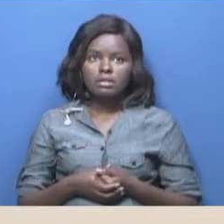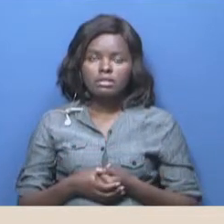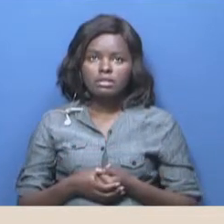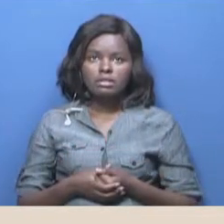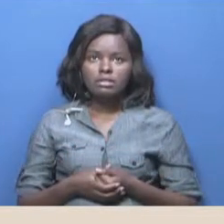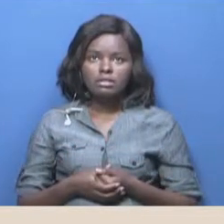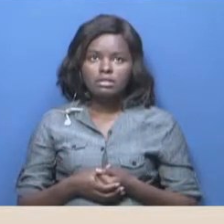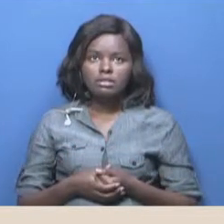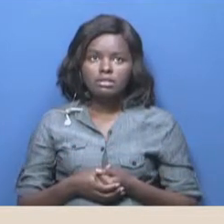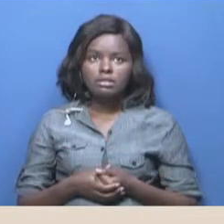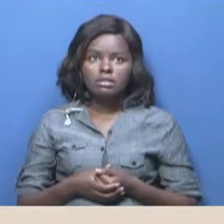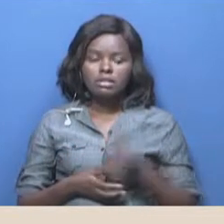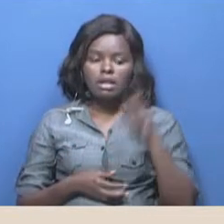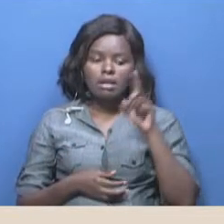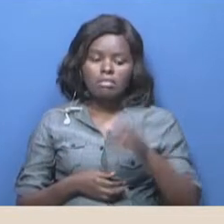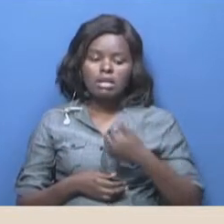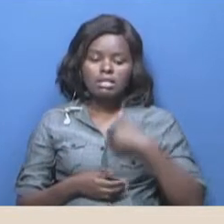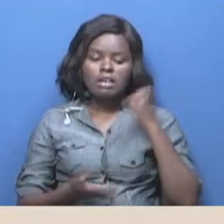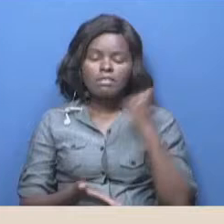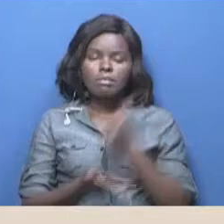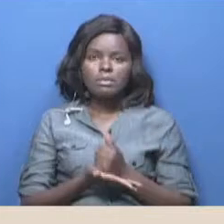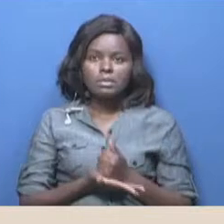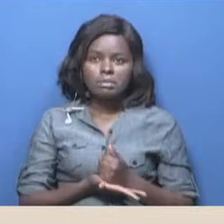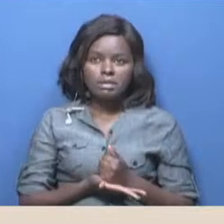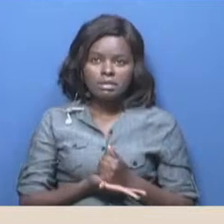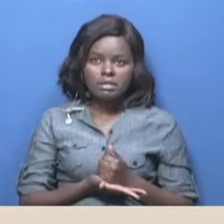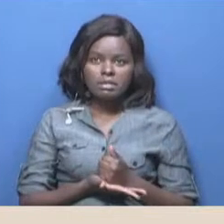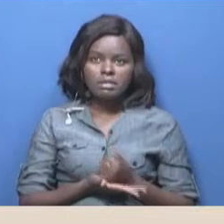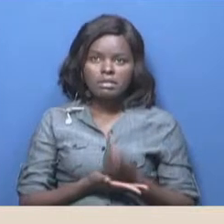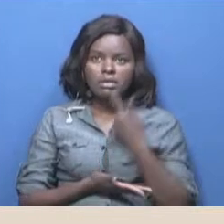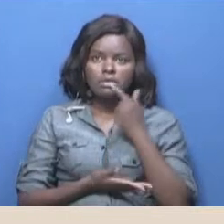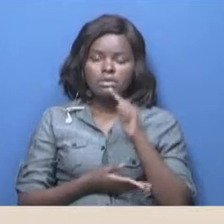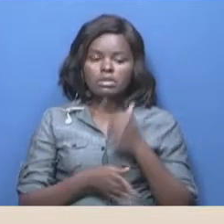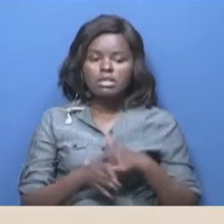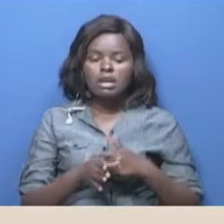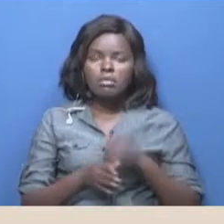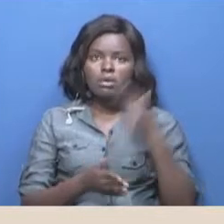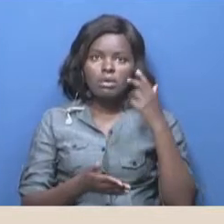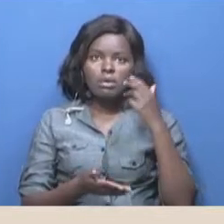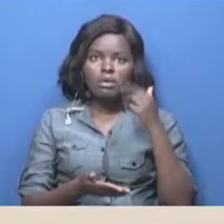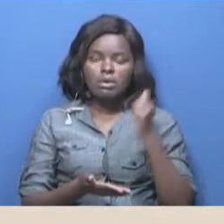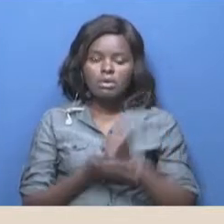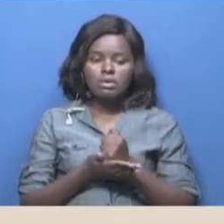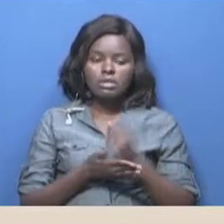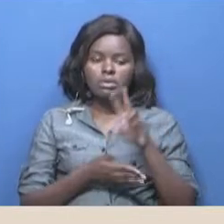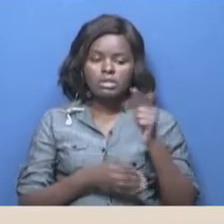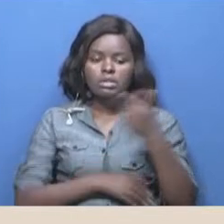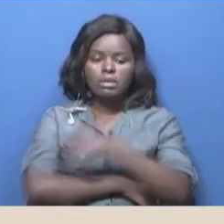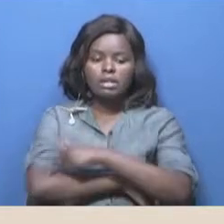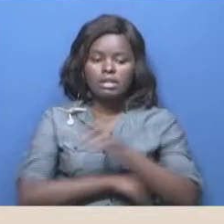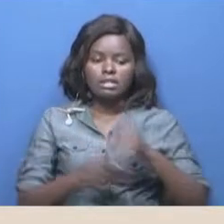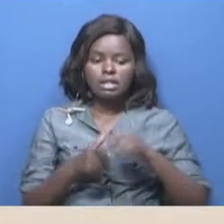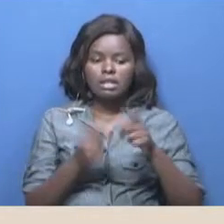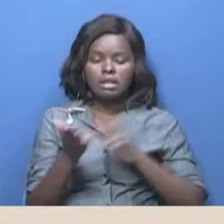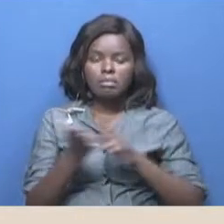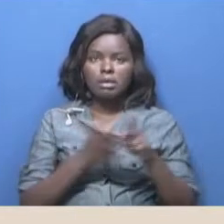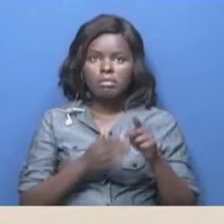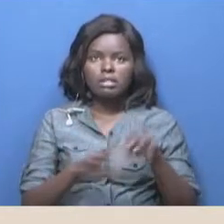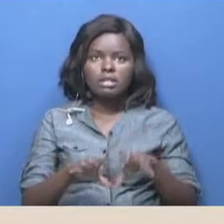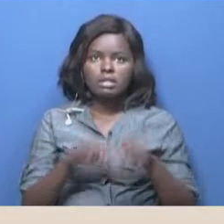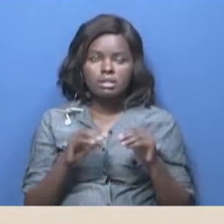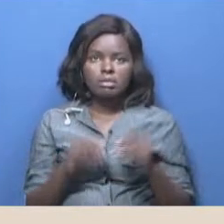a couple will have to have an appointment. So once the notice has run for 21 days and payment has been